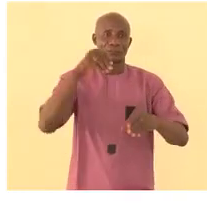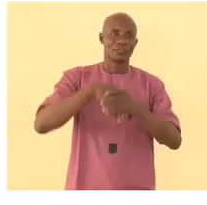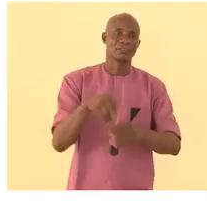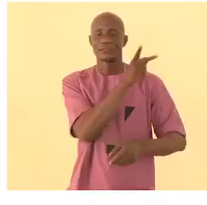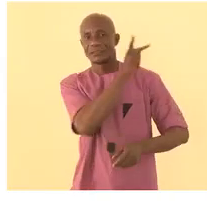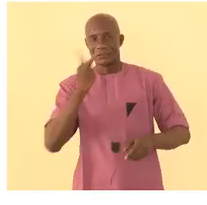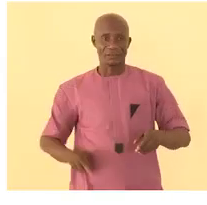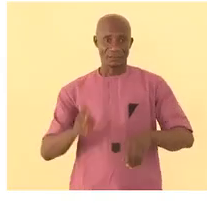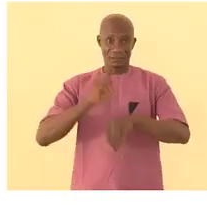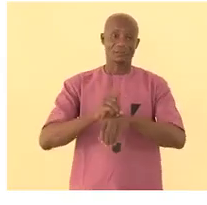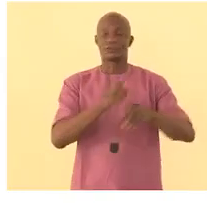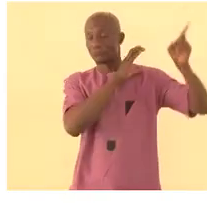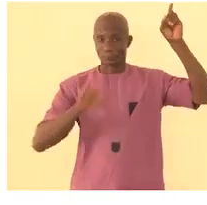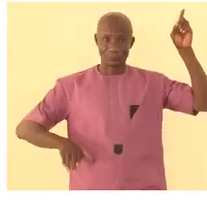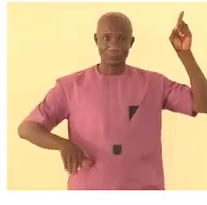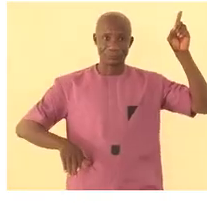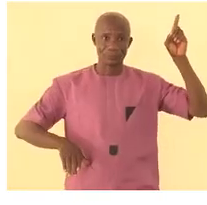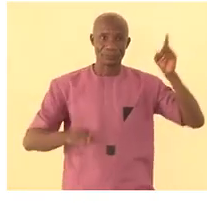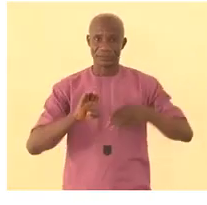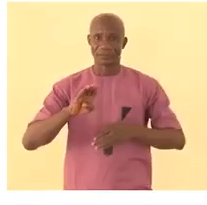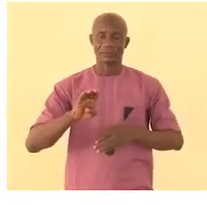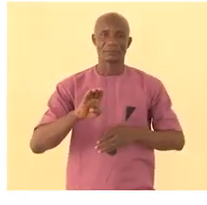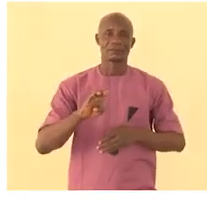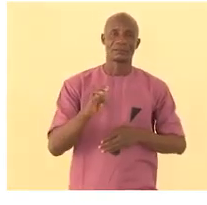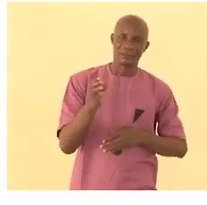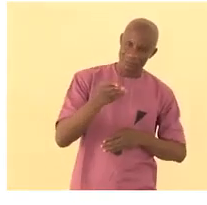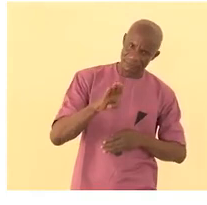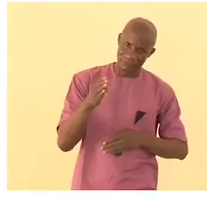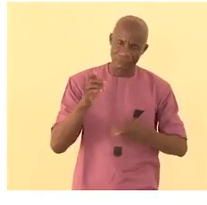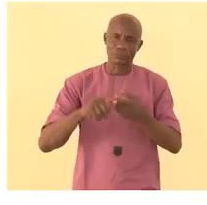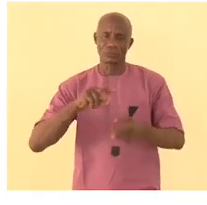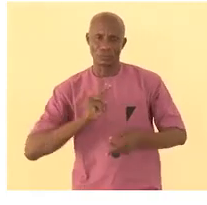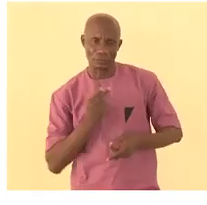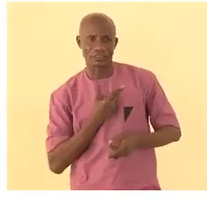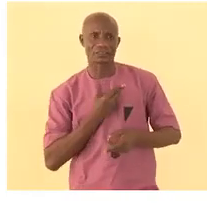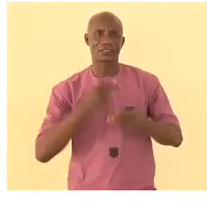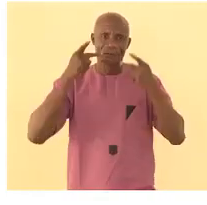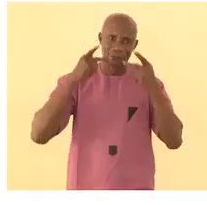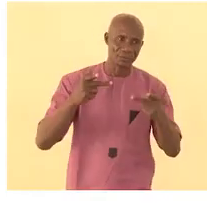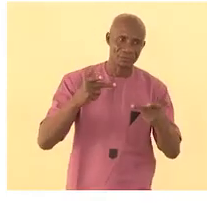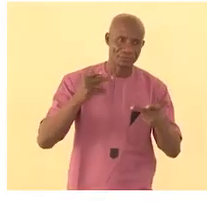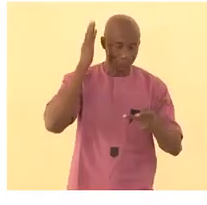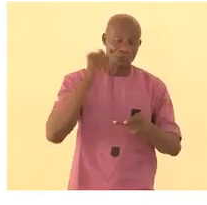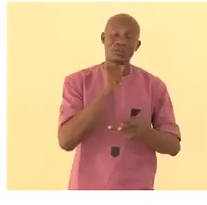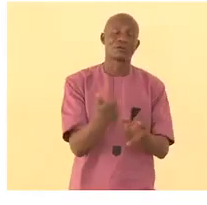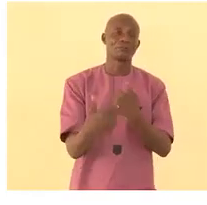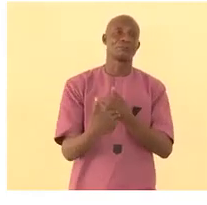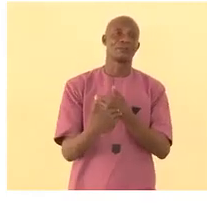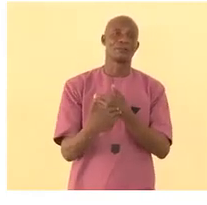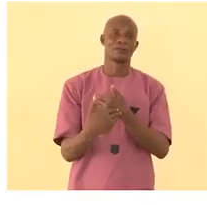In the kingdom of Christ, that is, it seemed to us that peace could not be more effectually